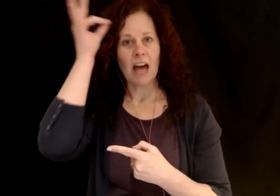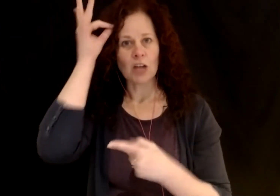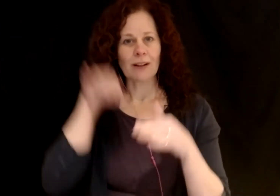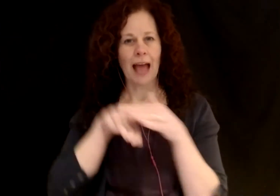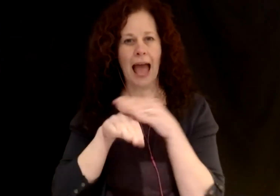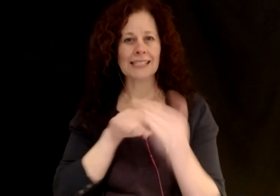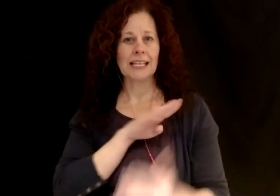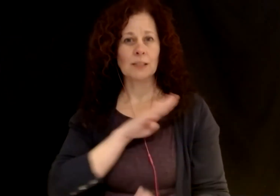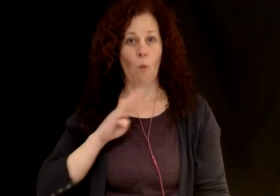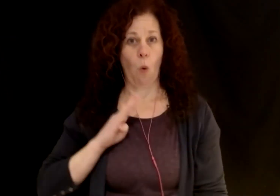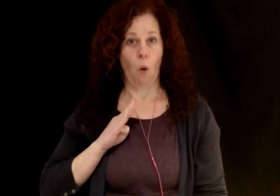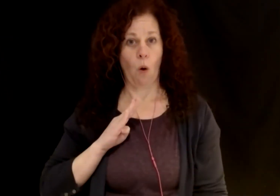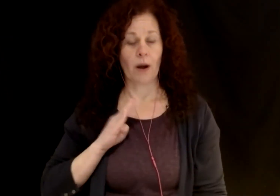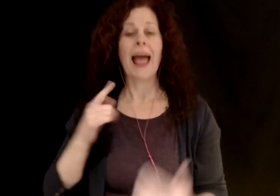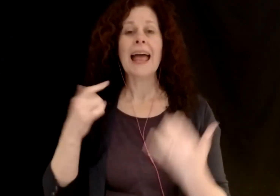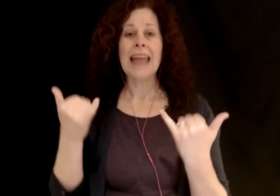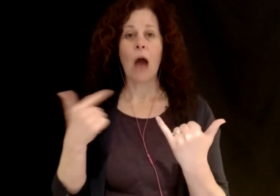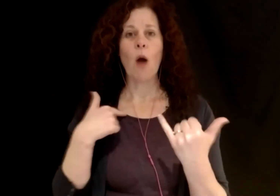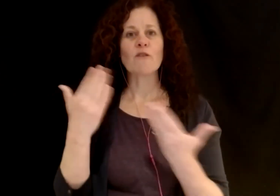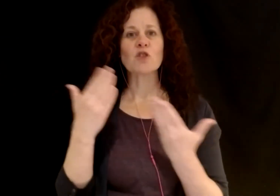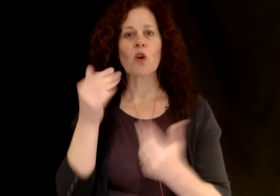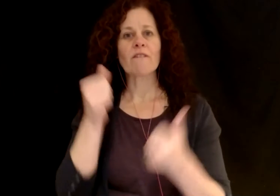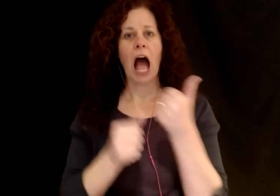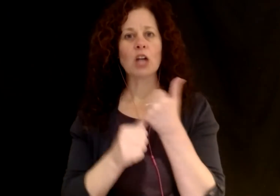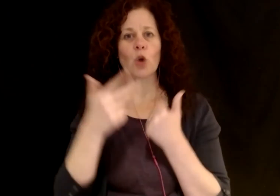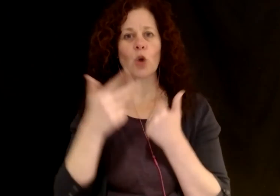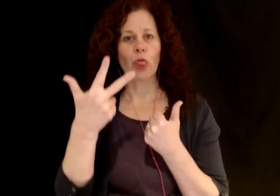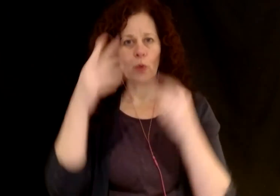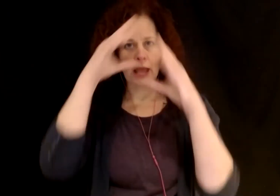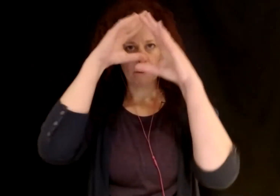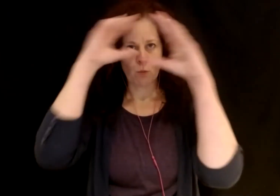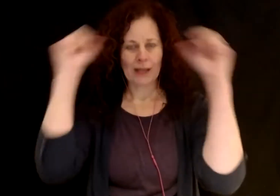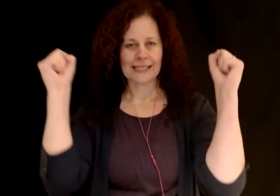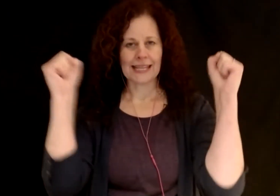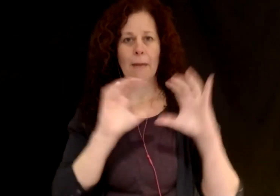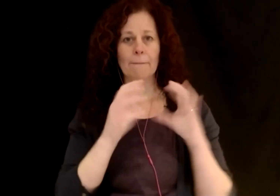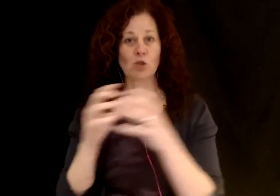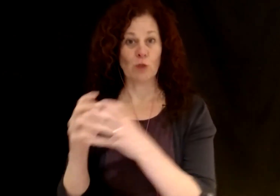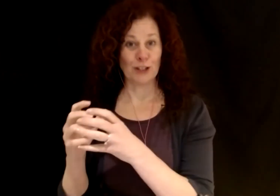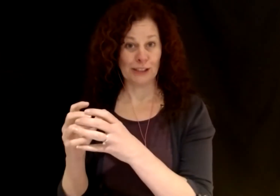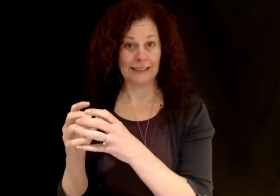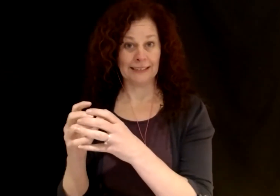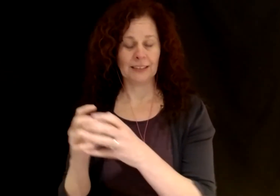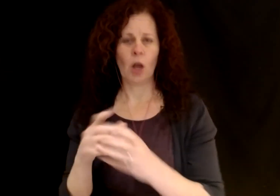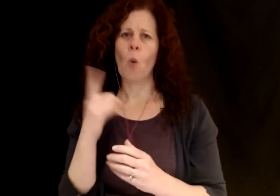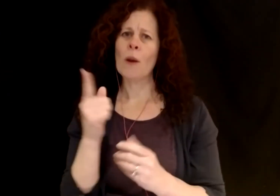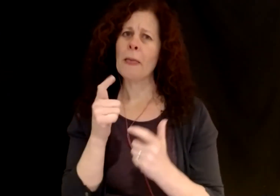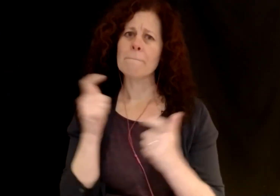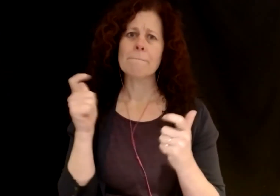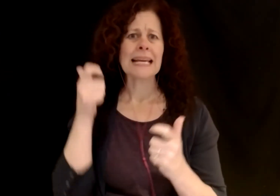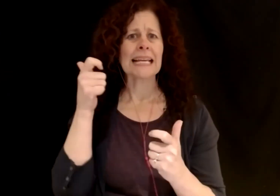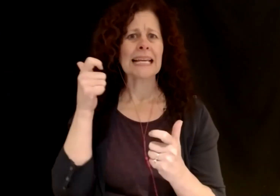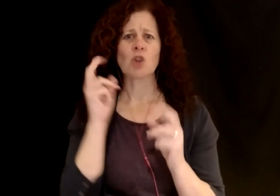under 3 administrations, and was one of the greatest honors that I had was helping